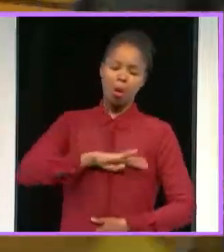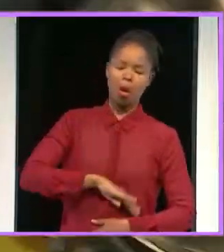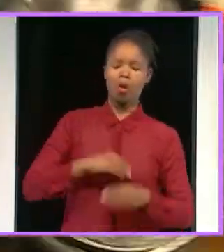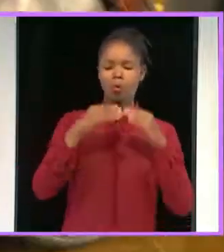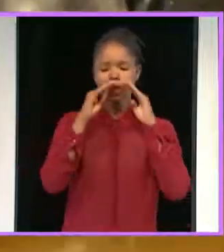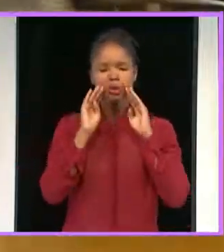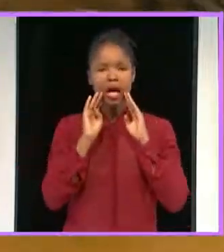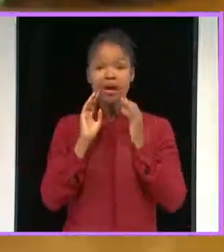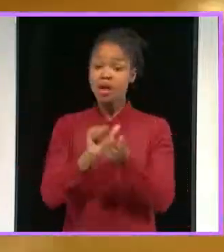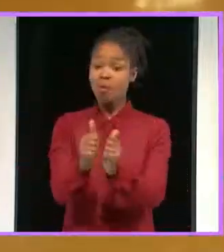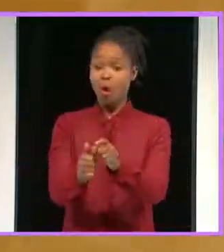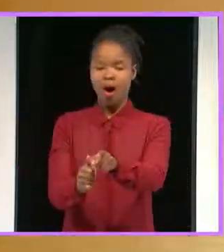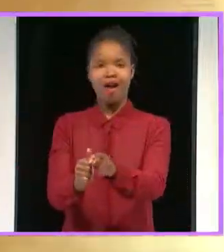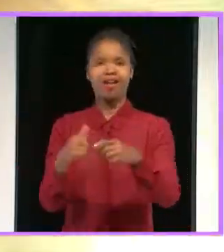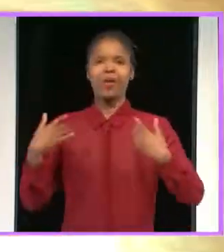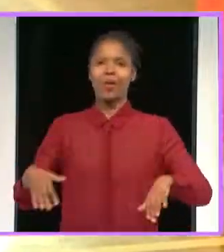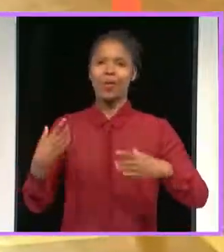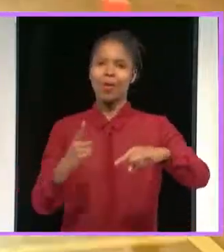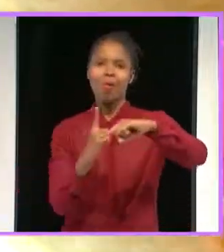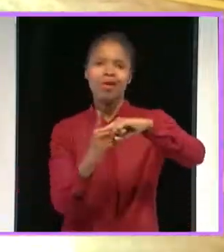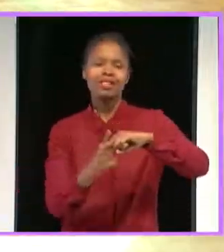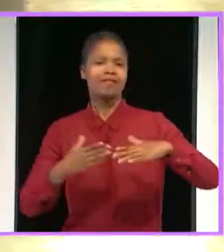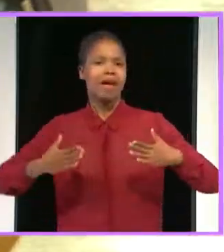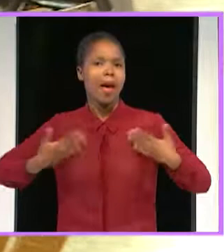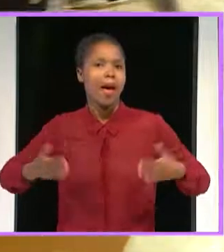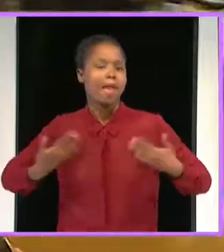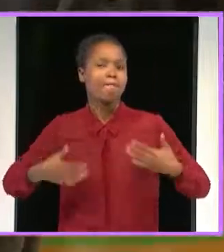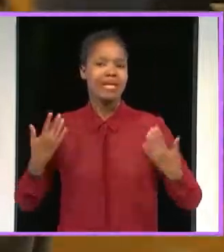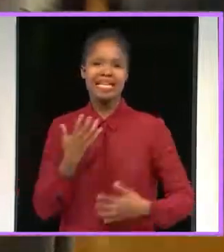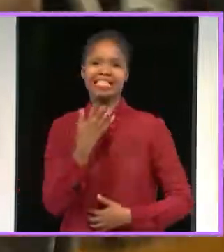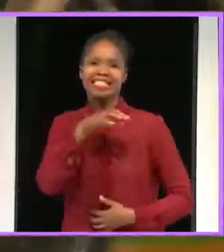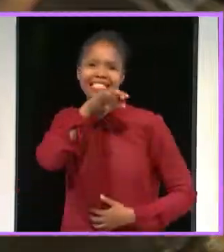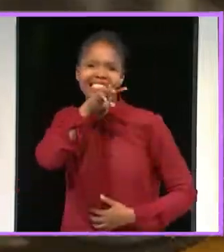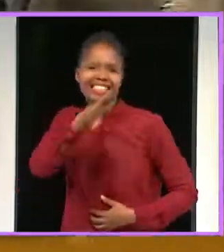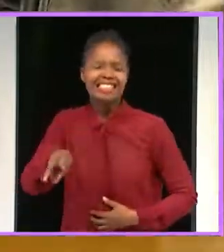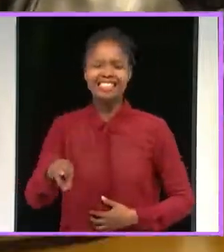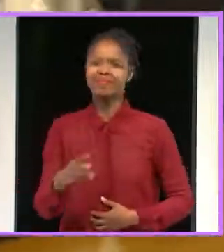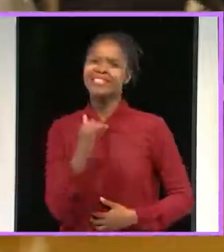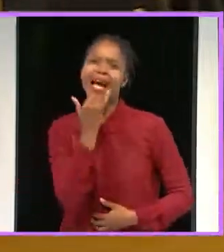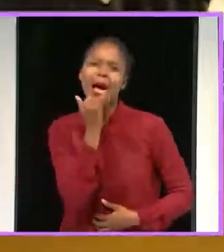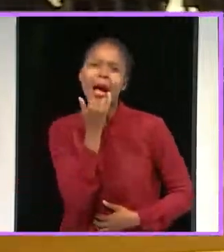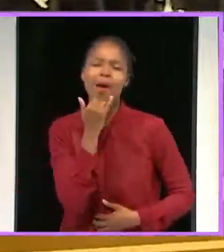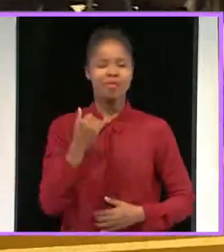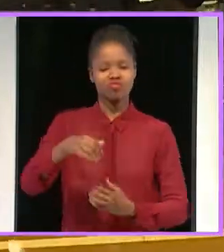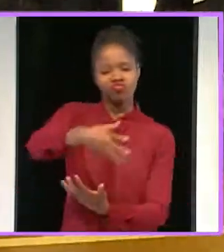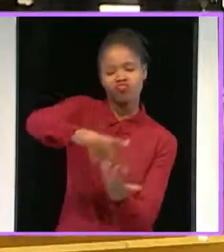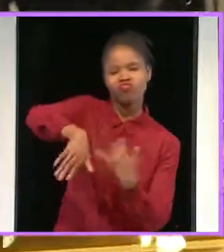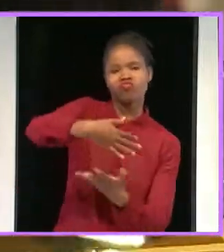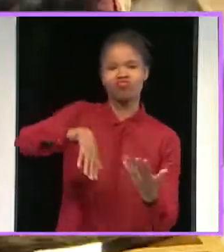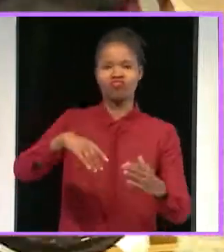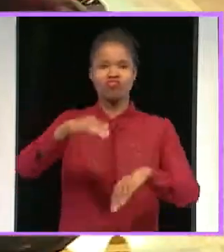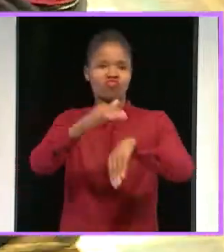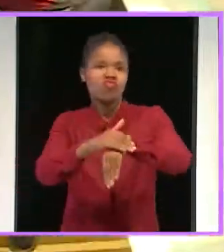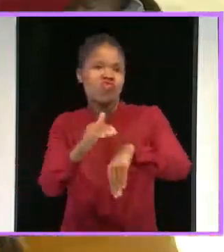and you just get more, just feel lighter and more friendlier, more open to people, and you just